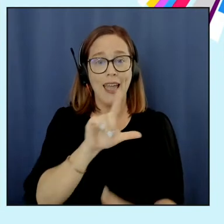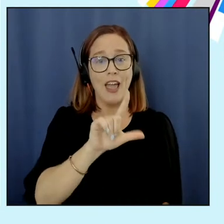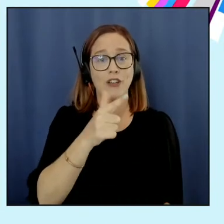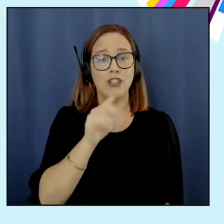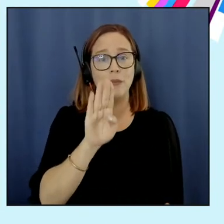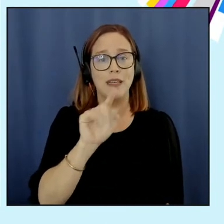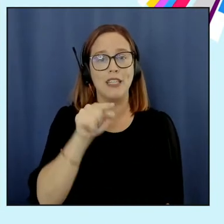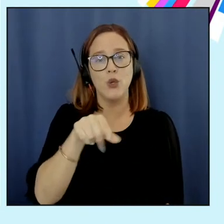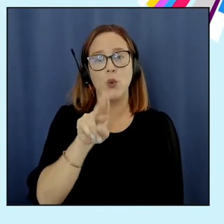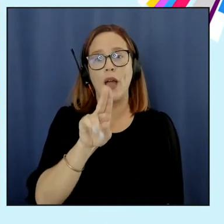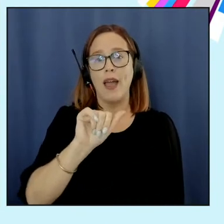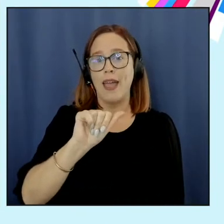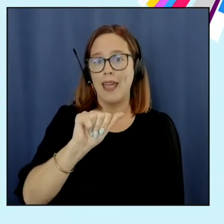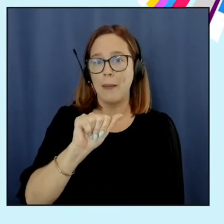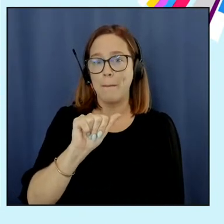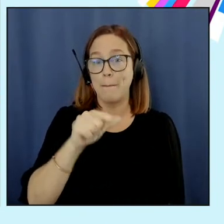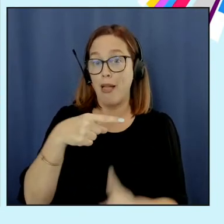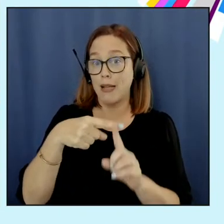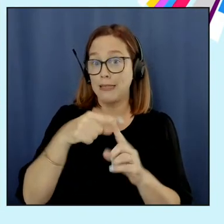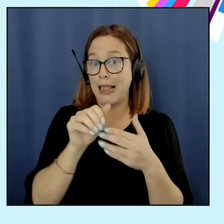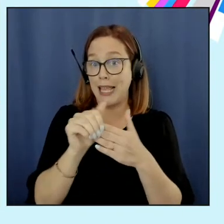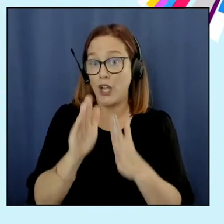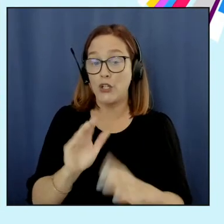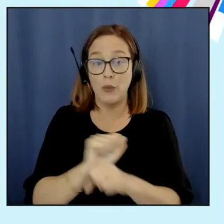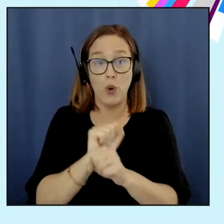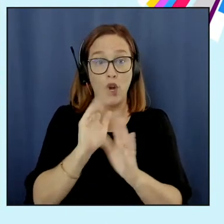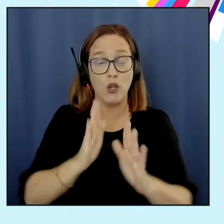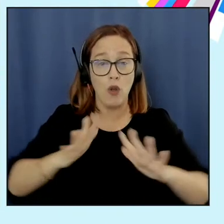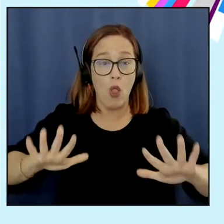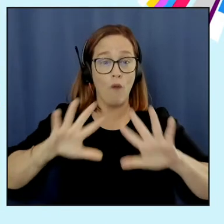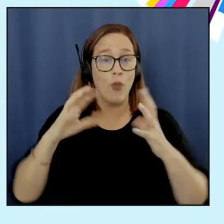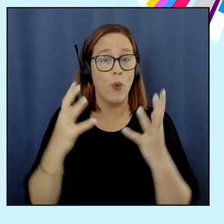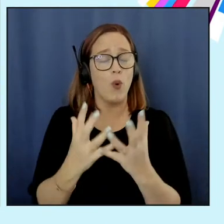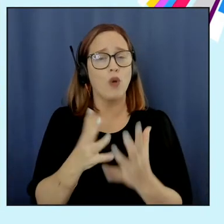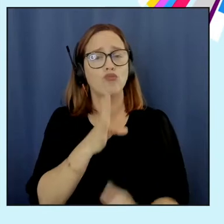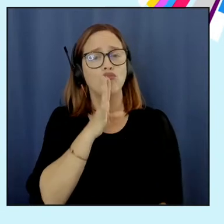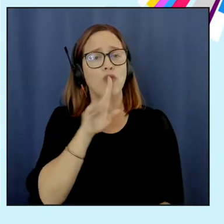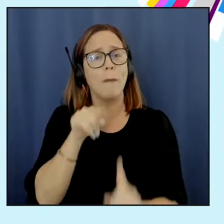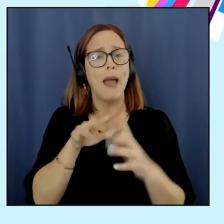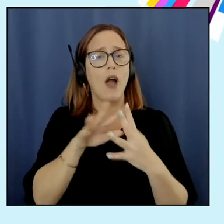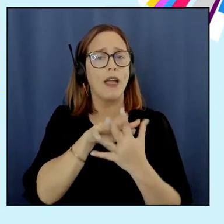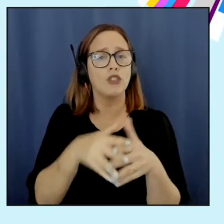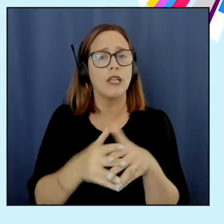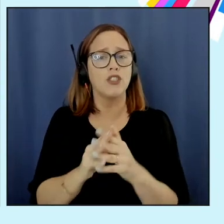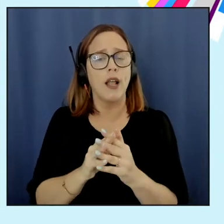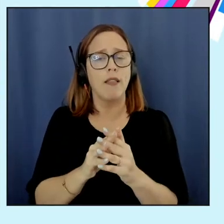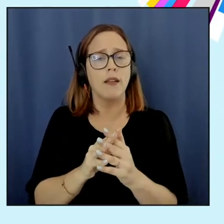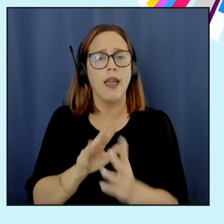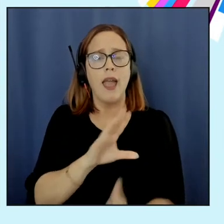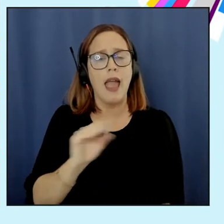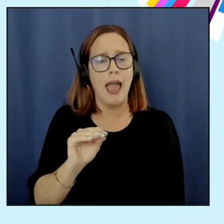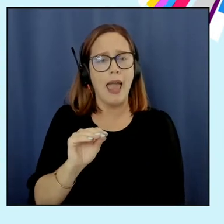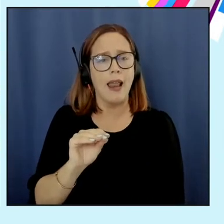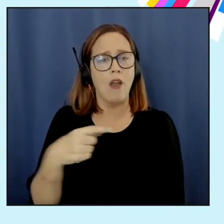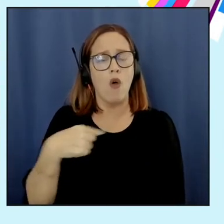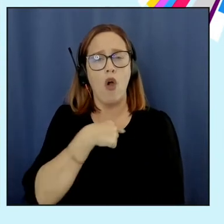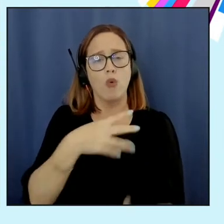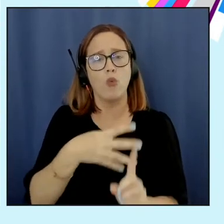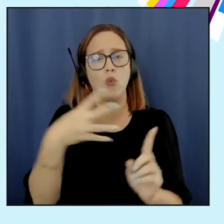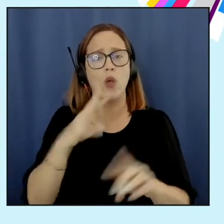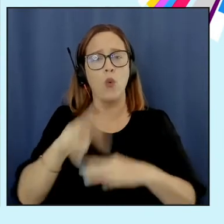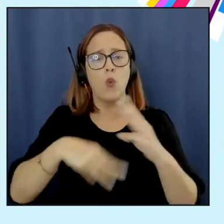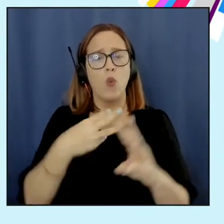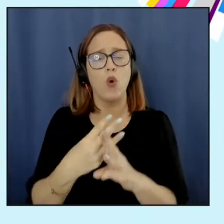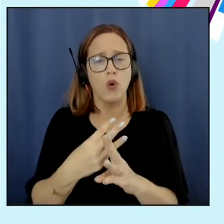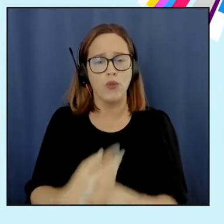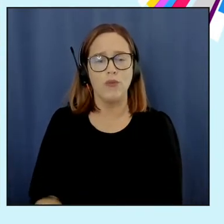leaders, employees from around the world, talking about intersectionality and the state, the queer world.